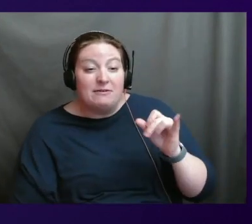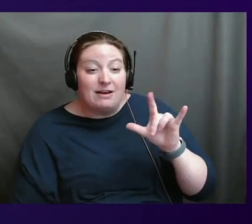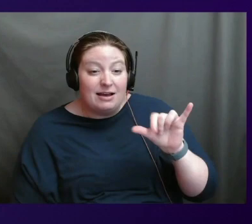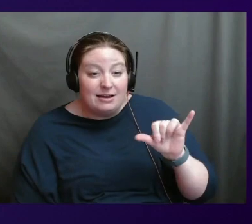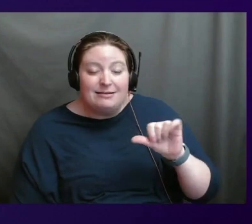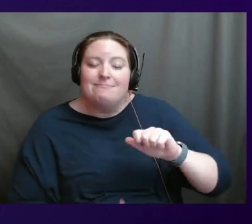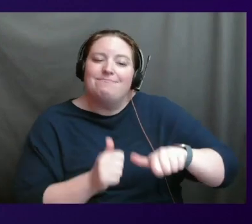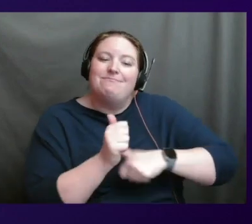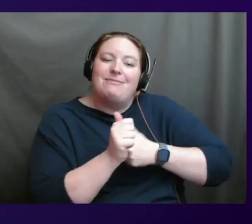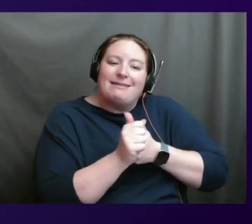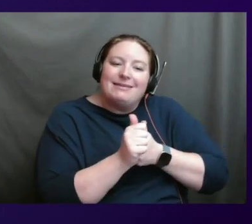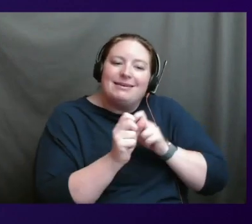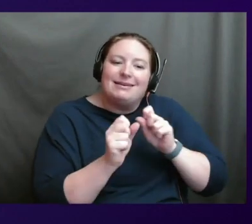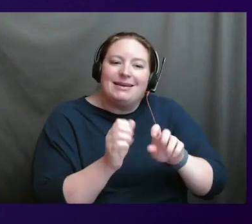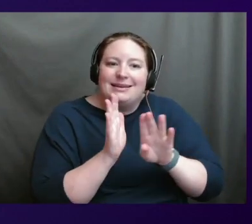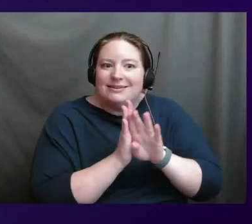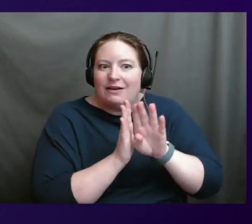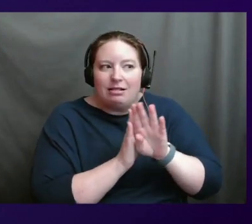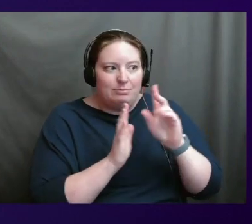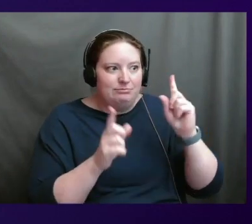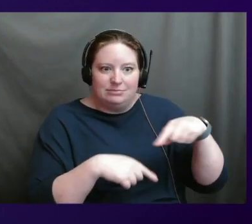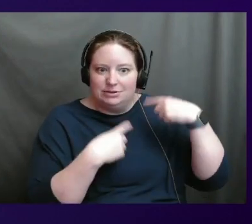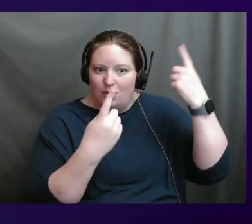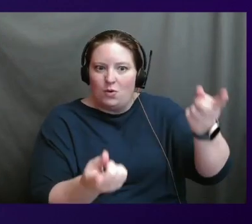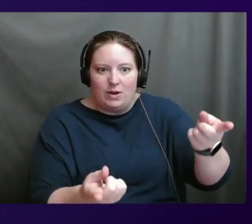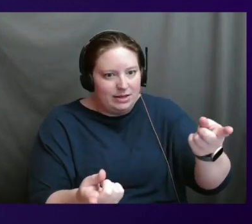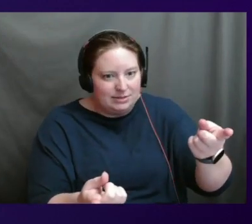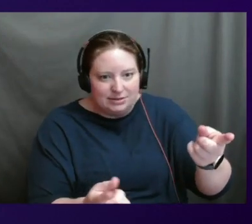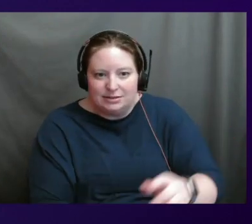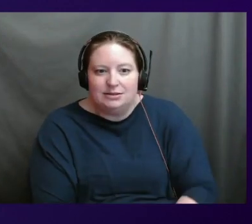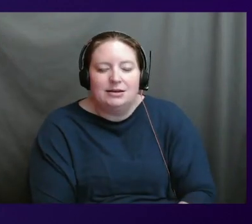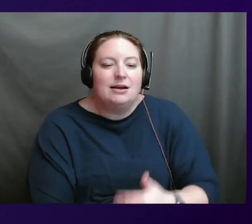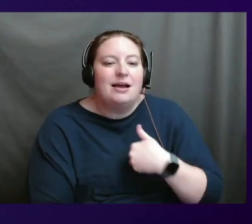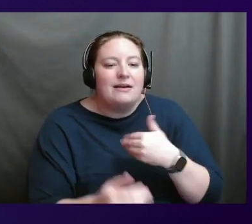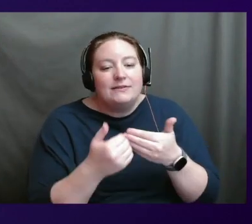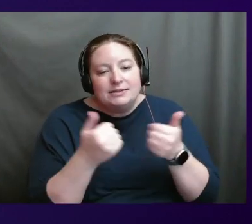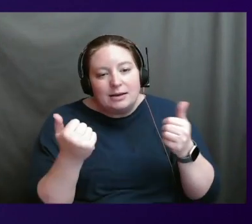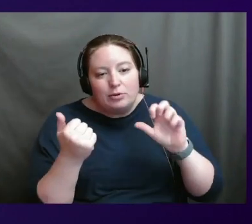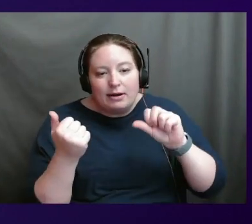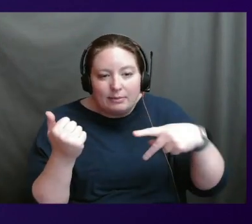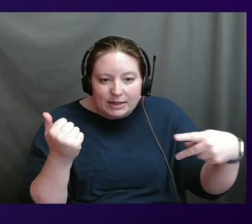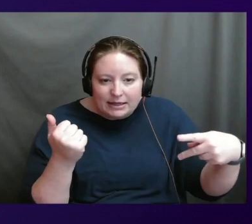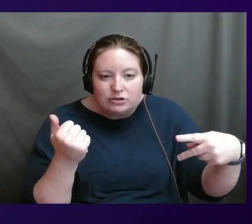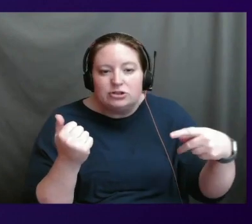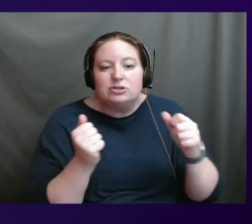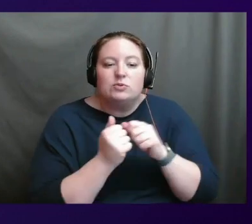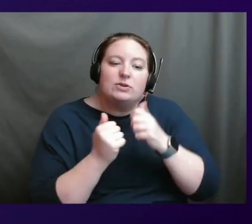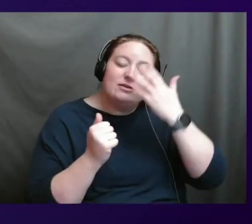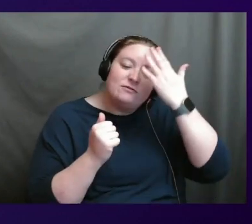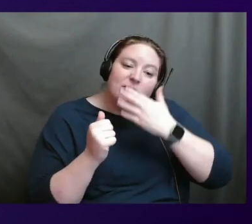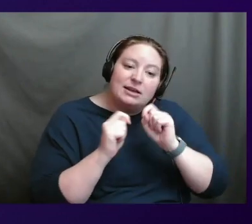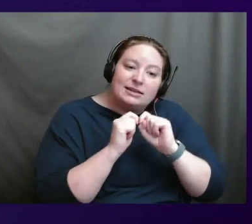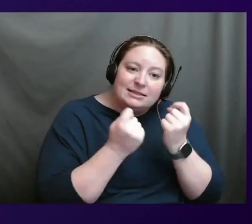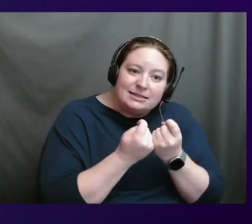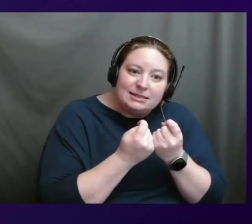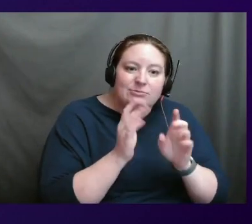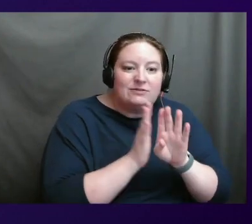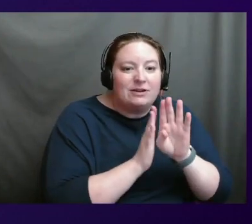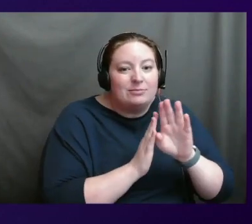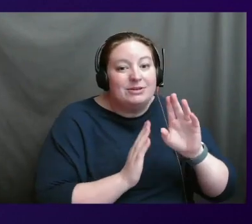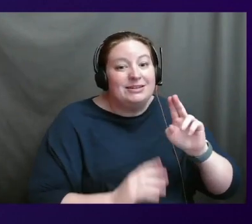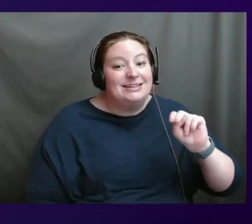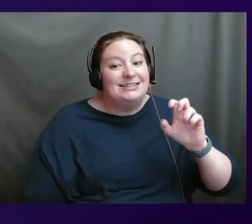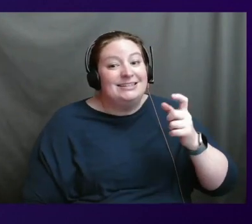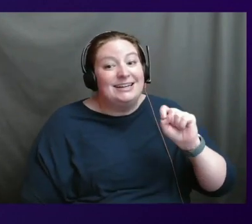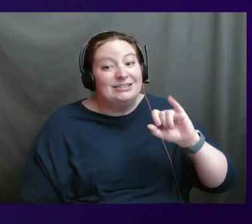can develop as they always have. You can have sort of separate applications with a front-end team developing in Next.js, back-end team